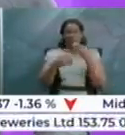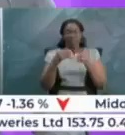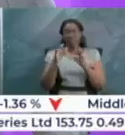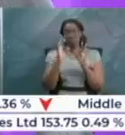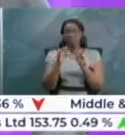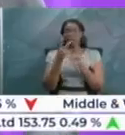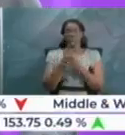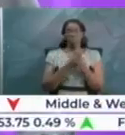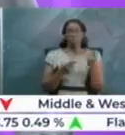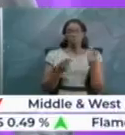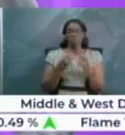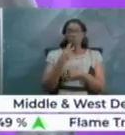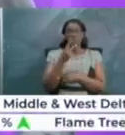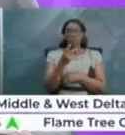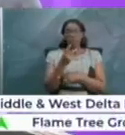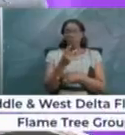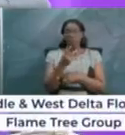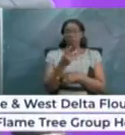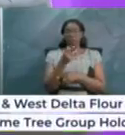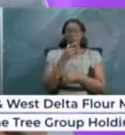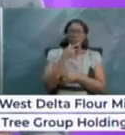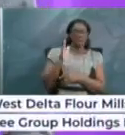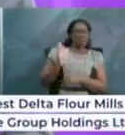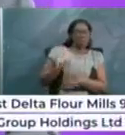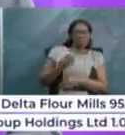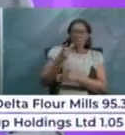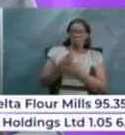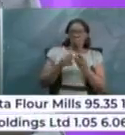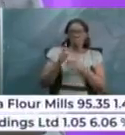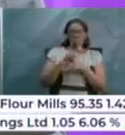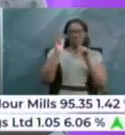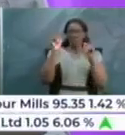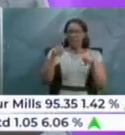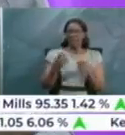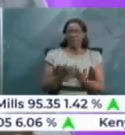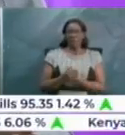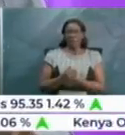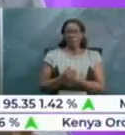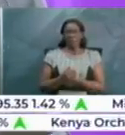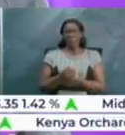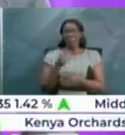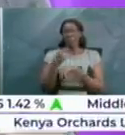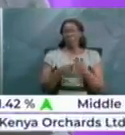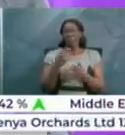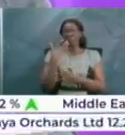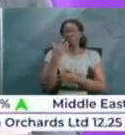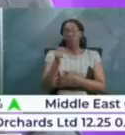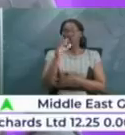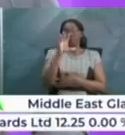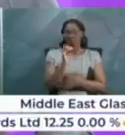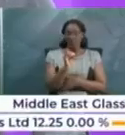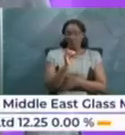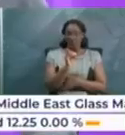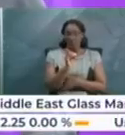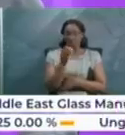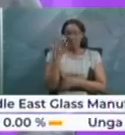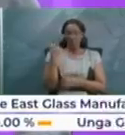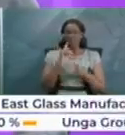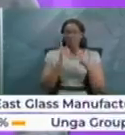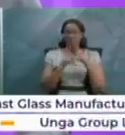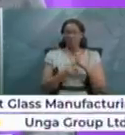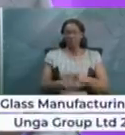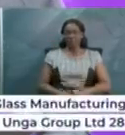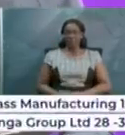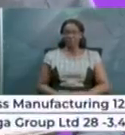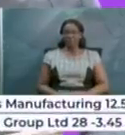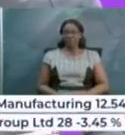Both, I can say it's unisex because both men and women can wear it. Goes for 550 Kenya shillings, down from 600.